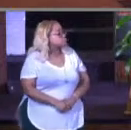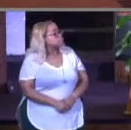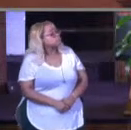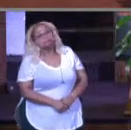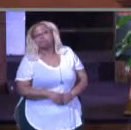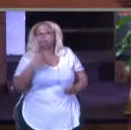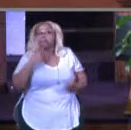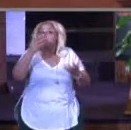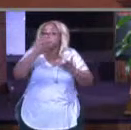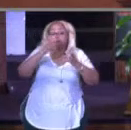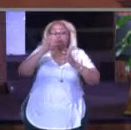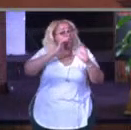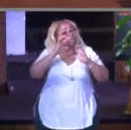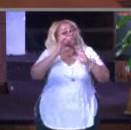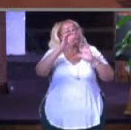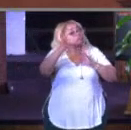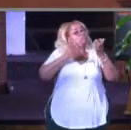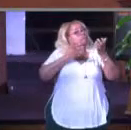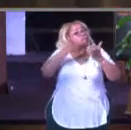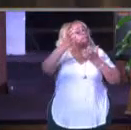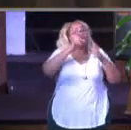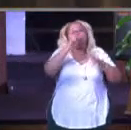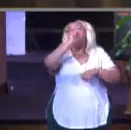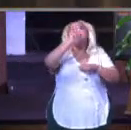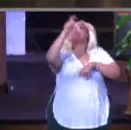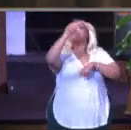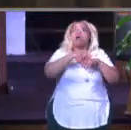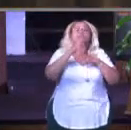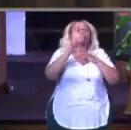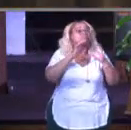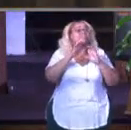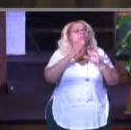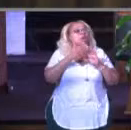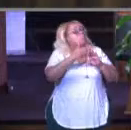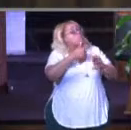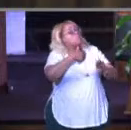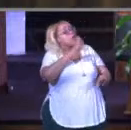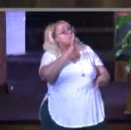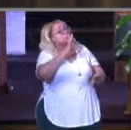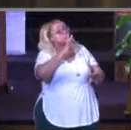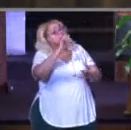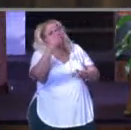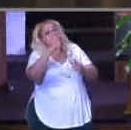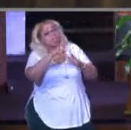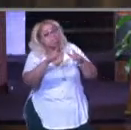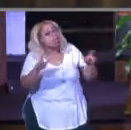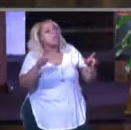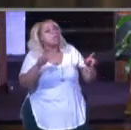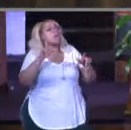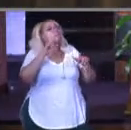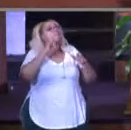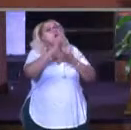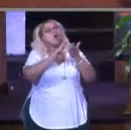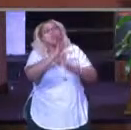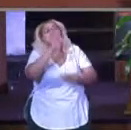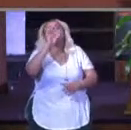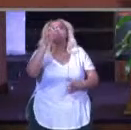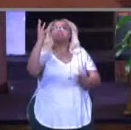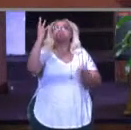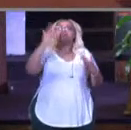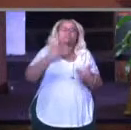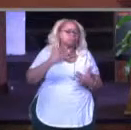Oh yeah, we had good conversations all the time. Before I was speaking in tongues, before the Holy Ghost fell on me in such a radical